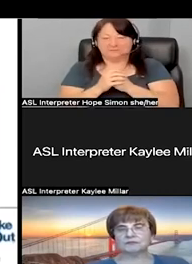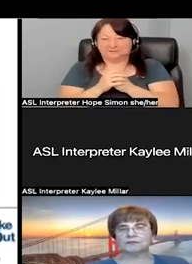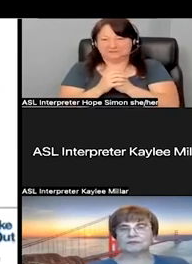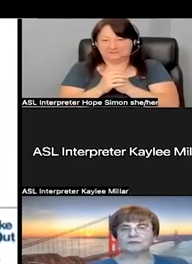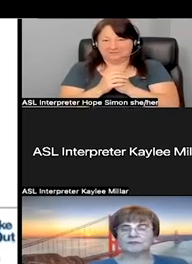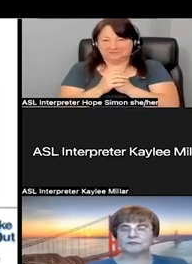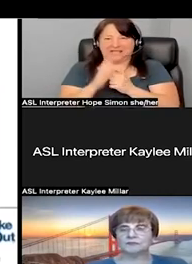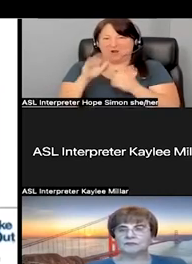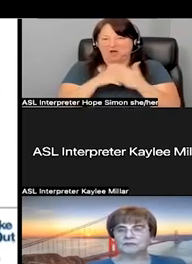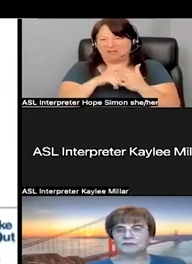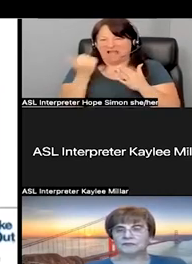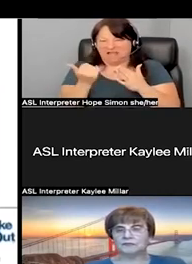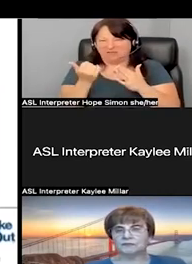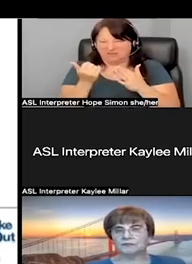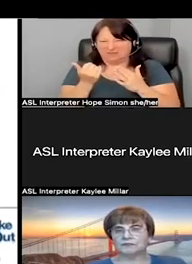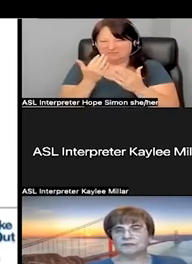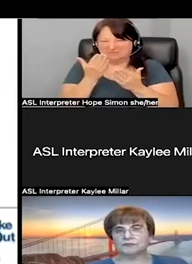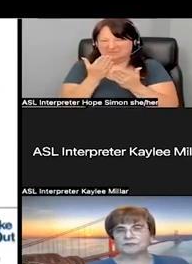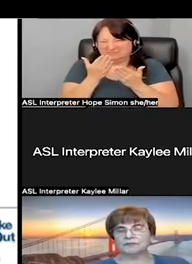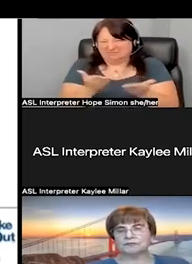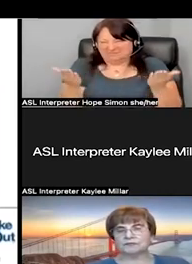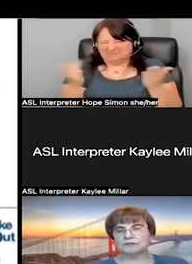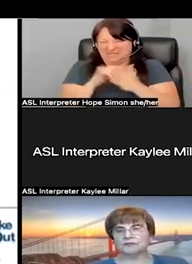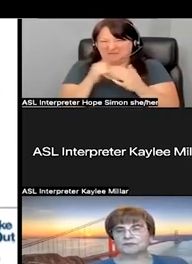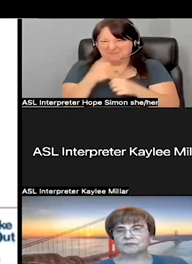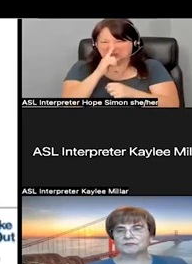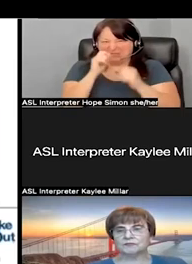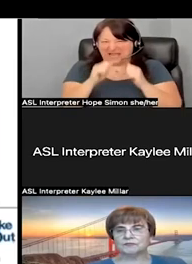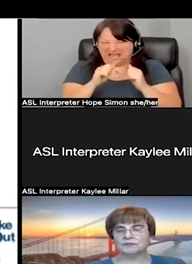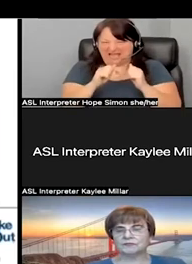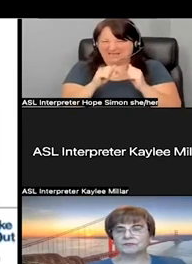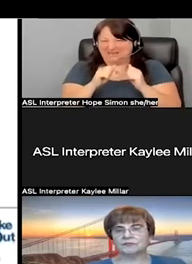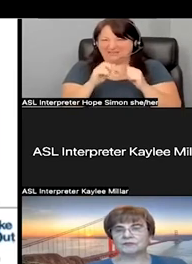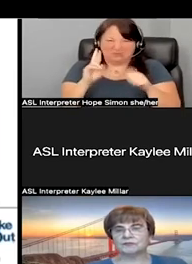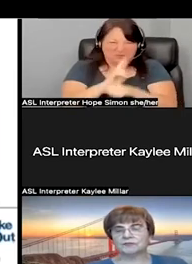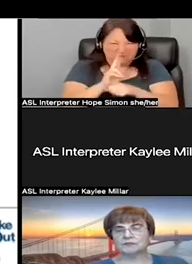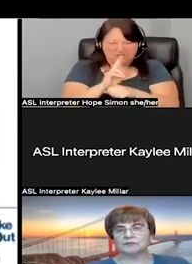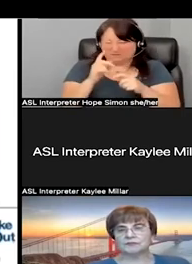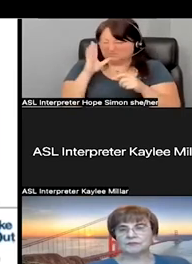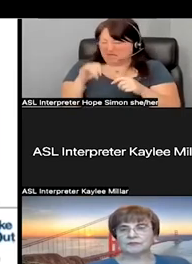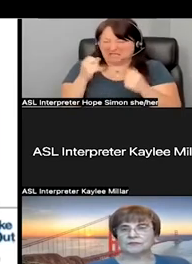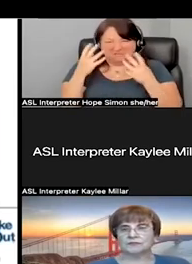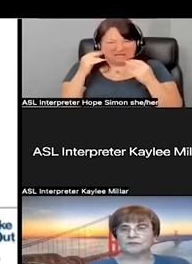and all the other aspects that go into making sure that these can be accessed by as many people as possible.